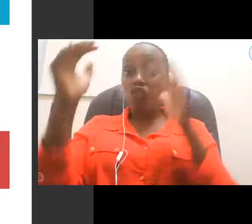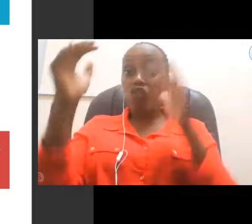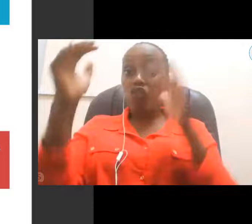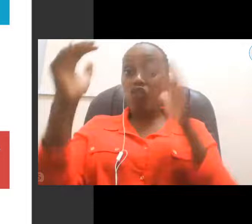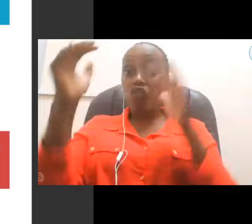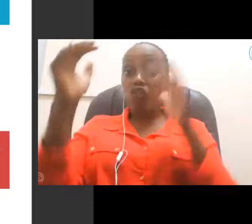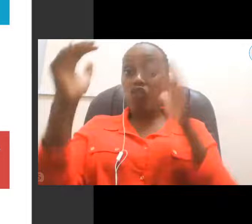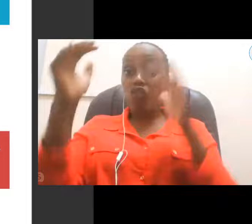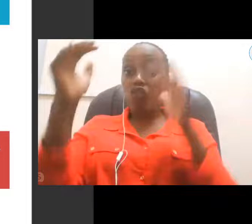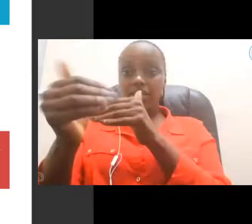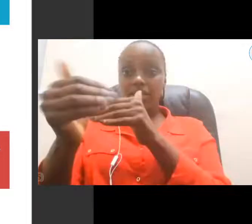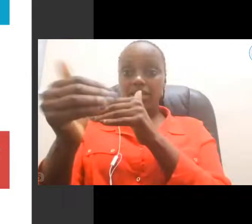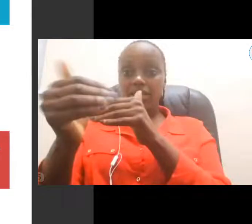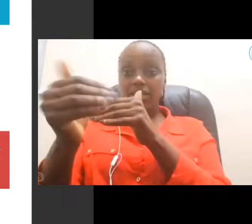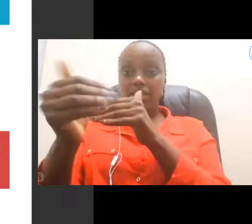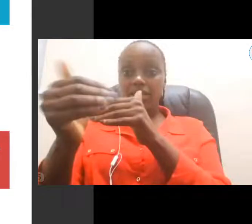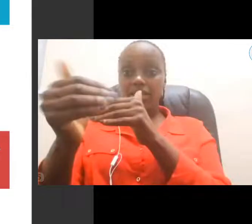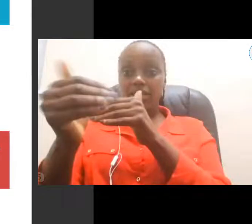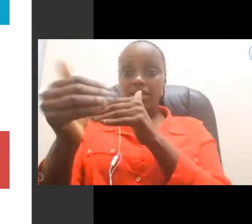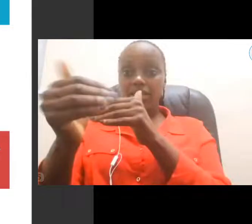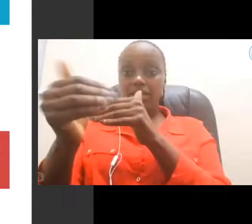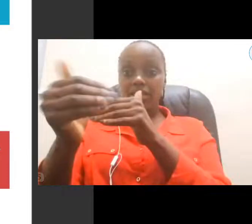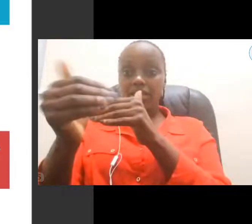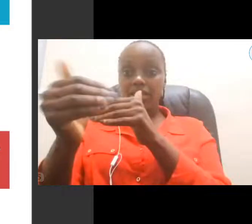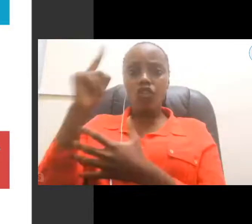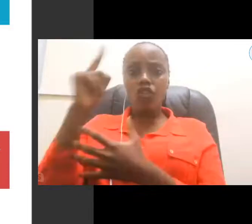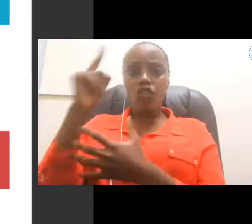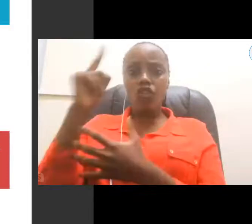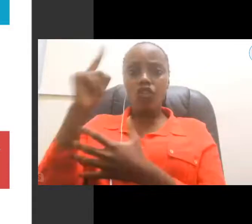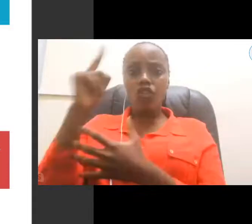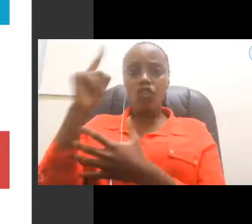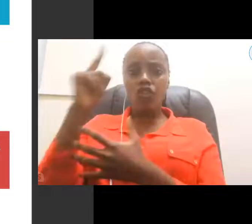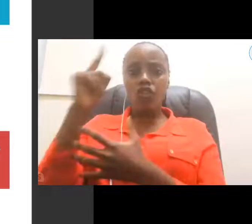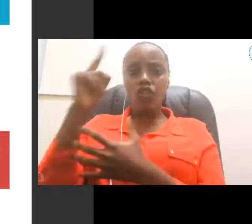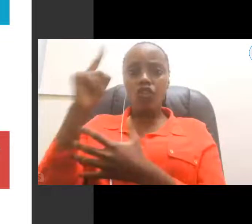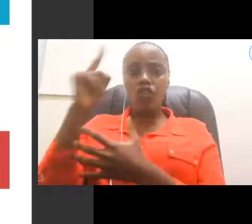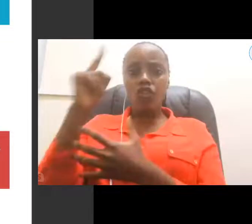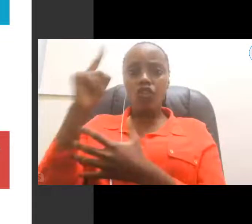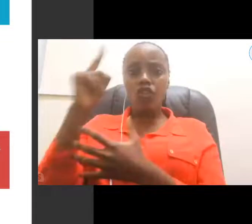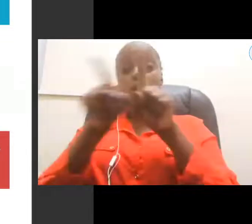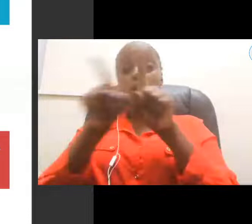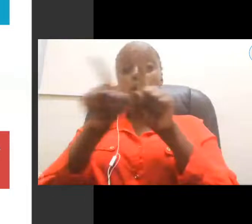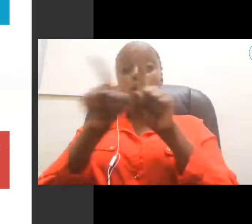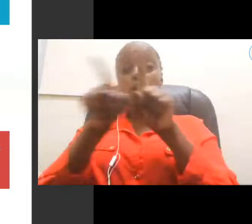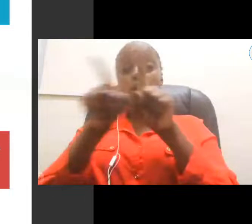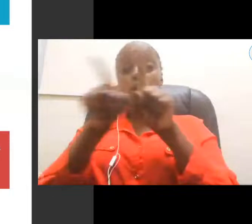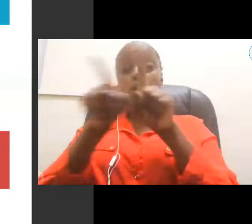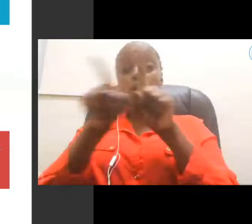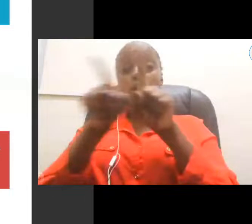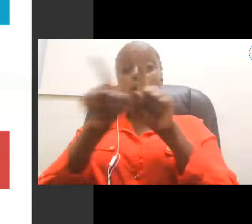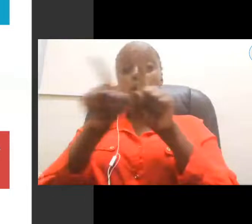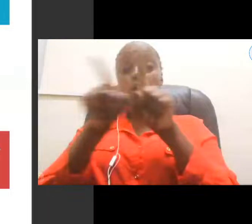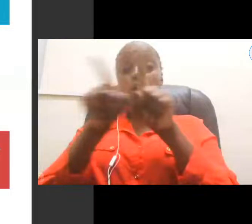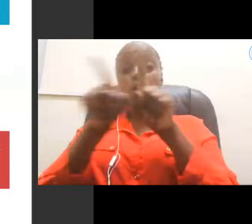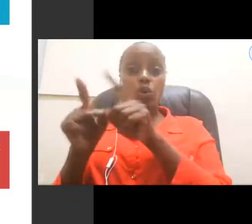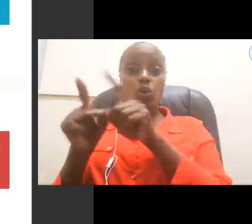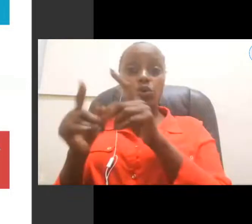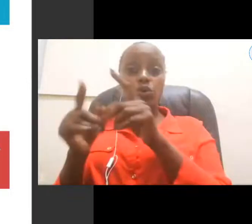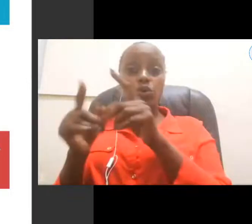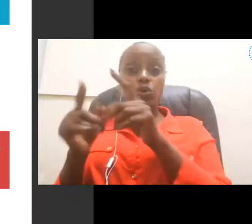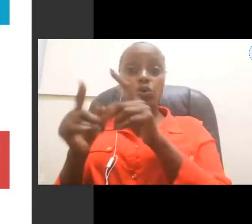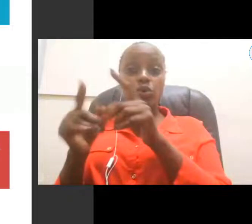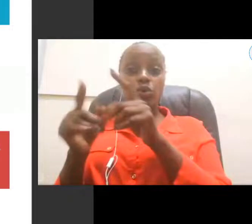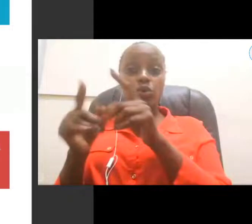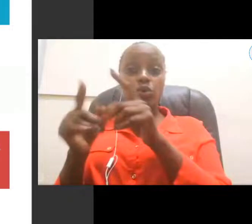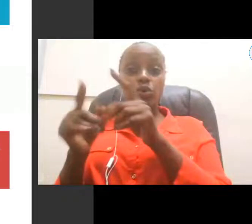the mission, how do you then ensure that we achieve that vision? And then when we have redefine our vision and mission, then we zoom